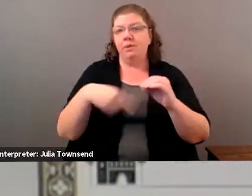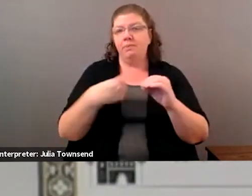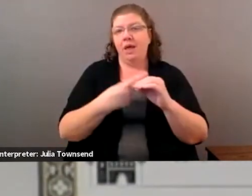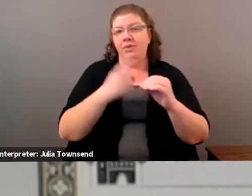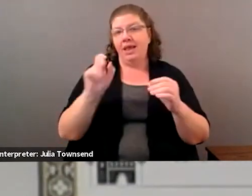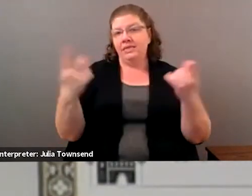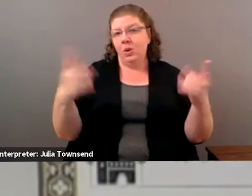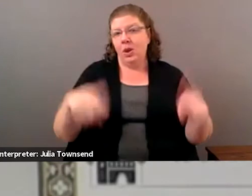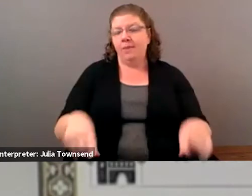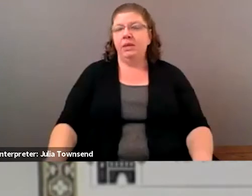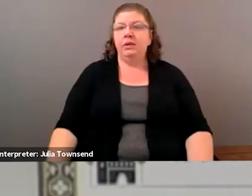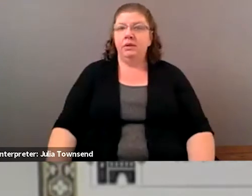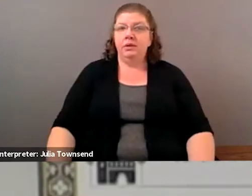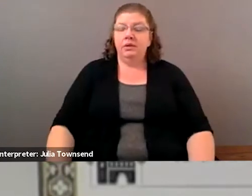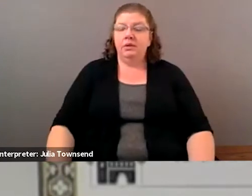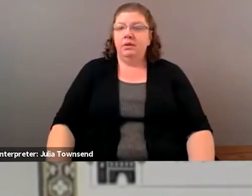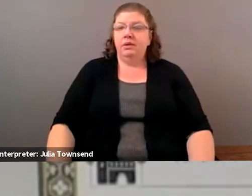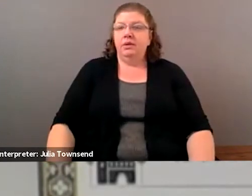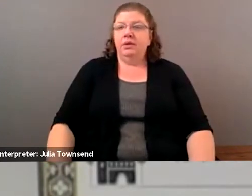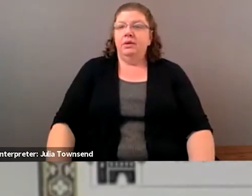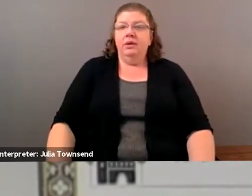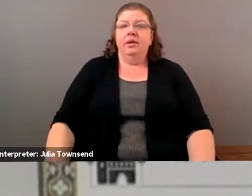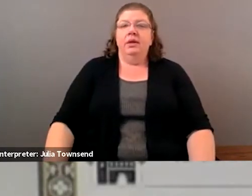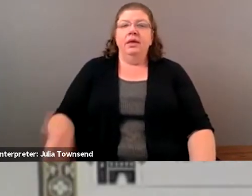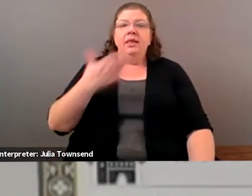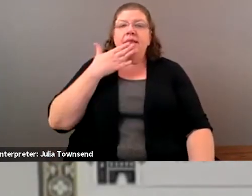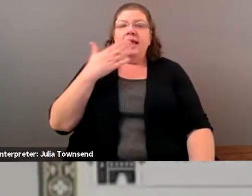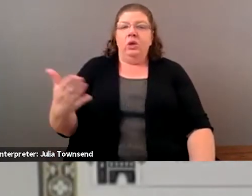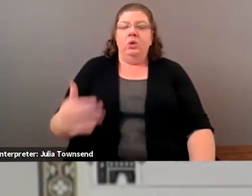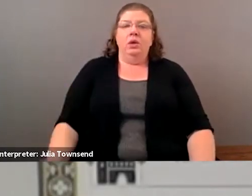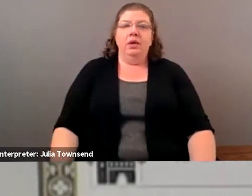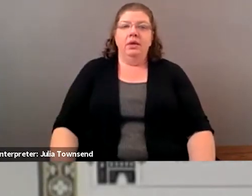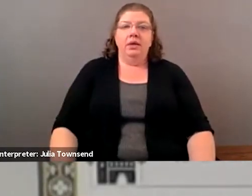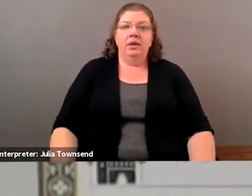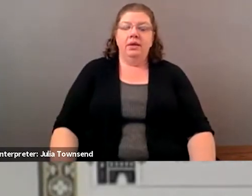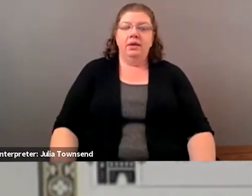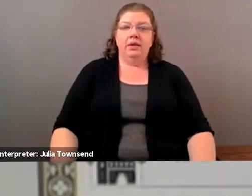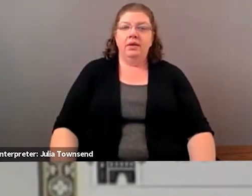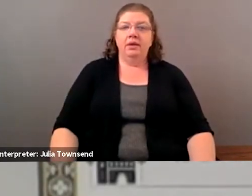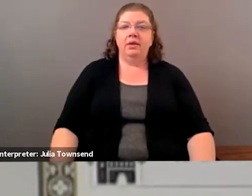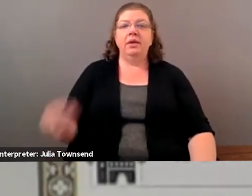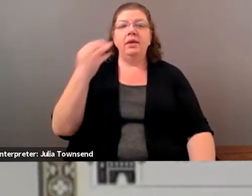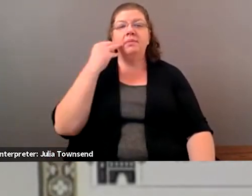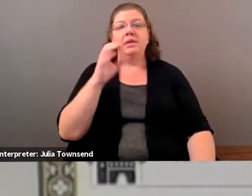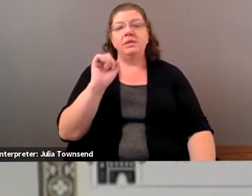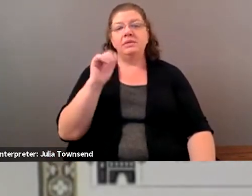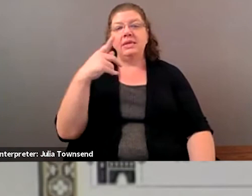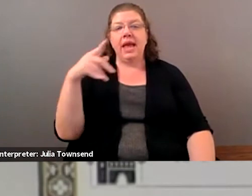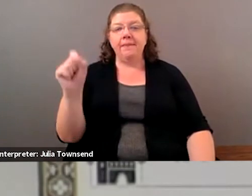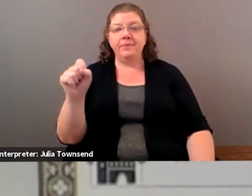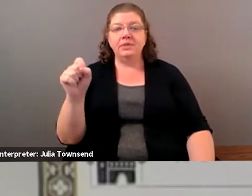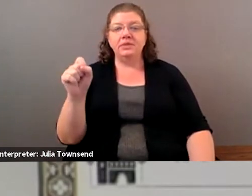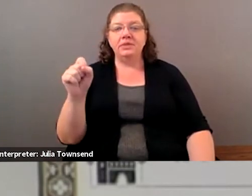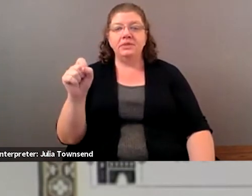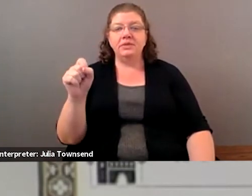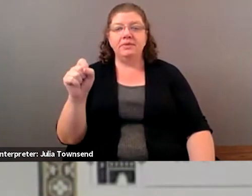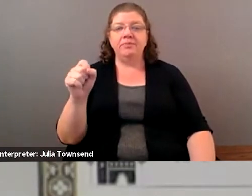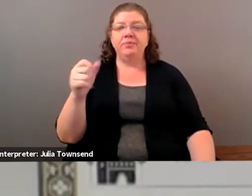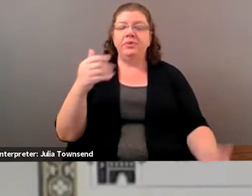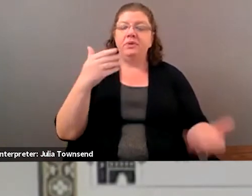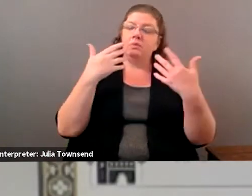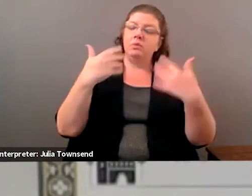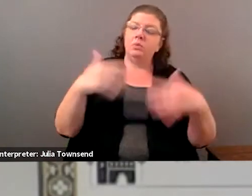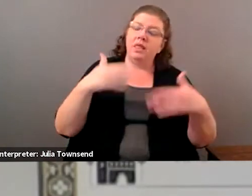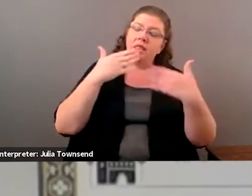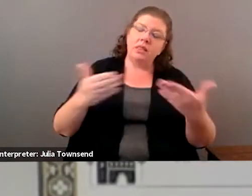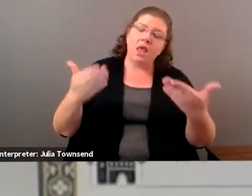happen. Yes. So yeah, thanks. Ms. Capps. Thank you for all the work. I'm very excited